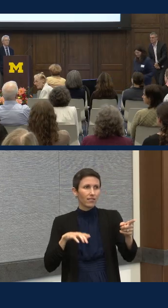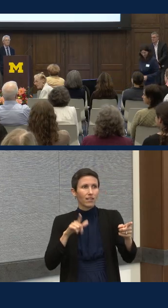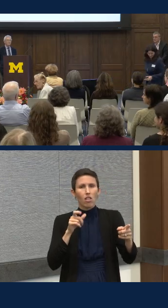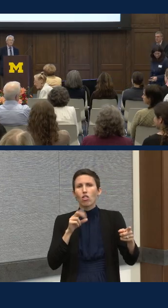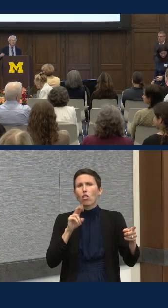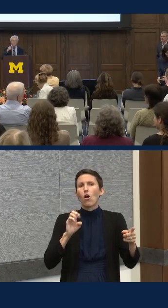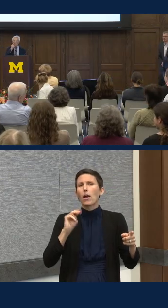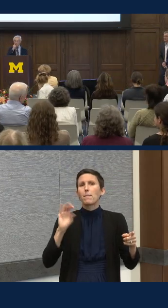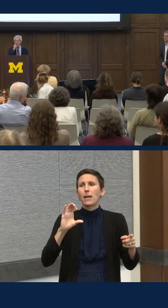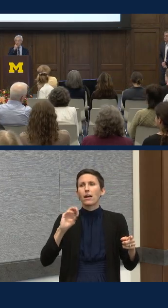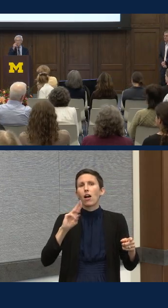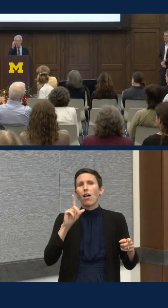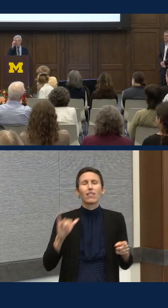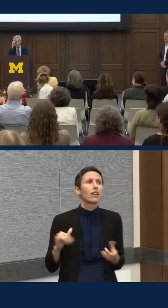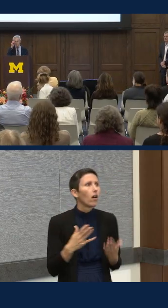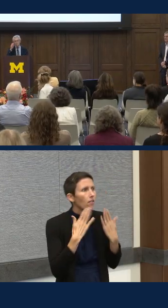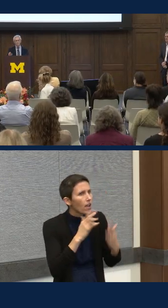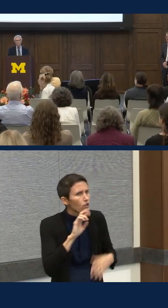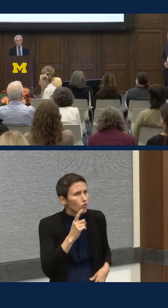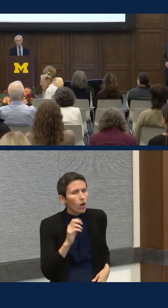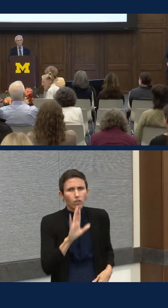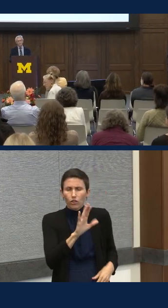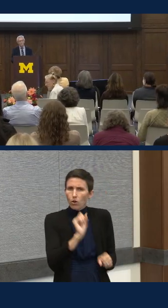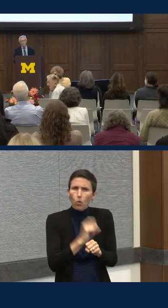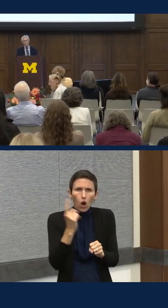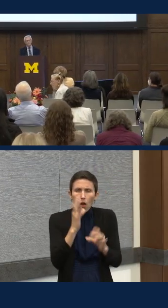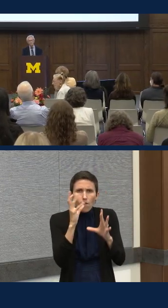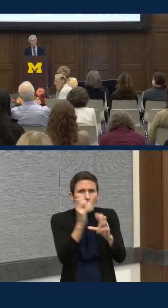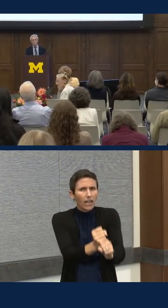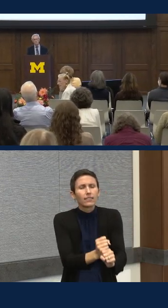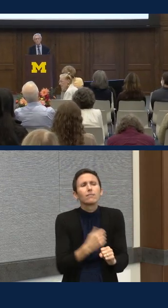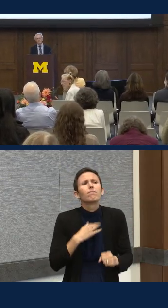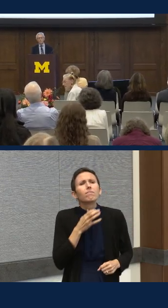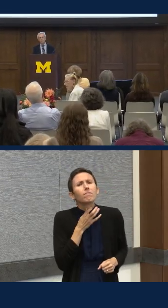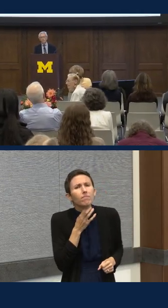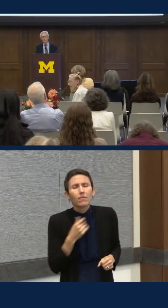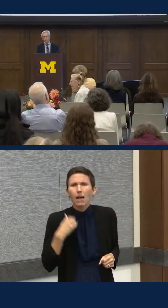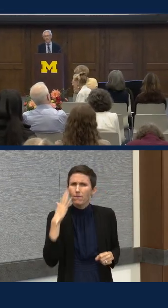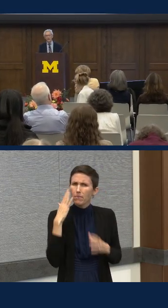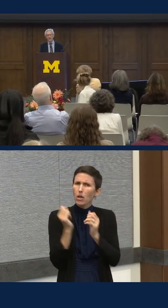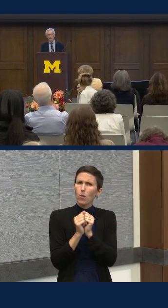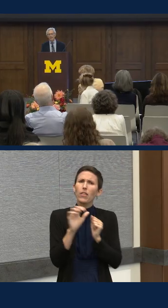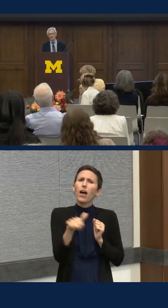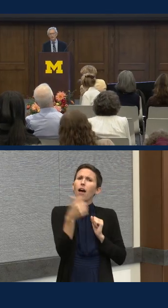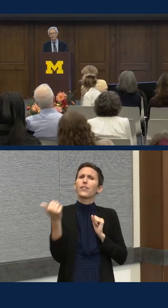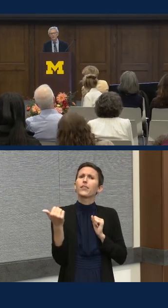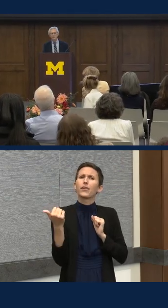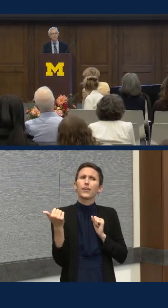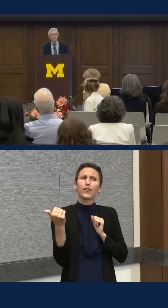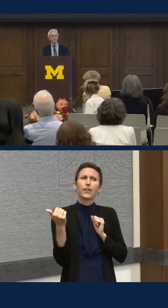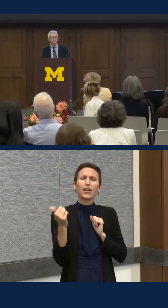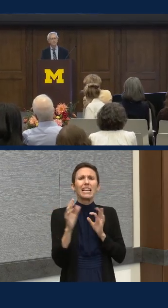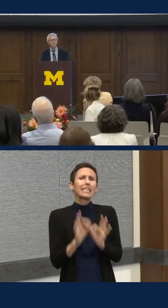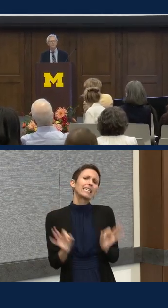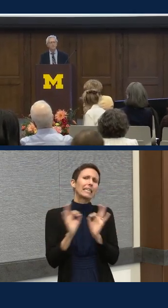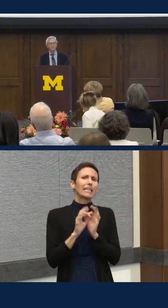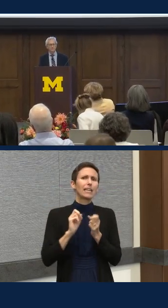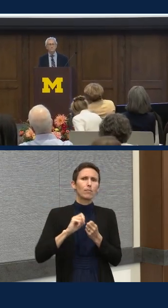Thank you, Roger. I'm always fascinated by your work. I'm curious, I'm familiar with other G